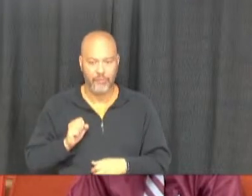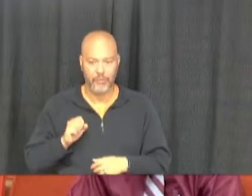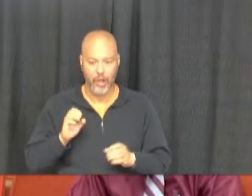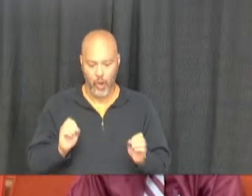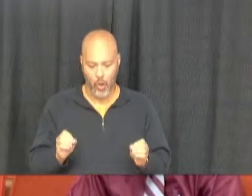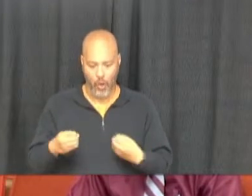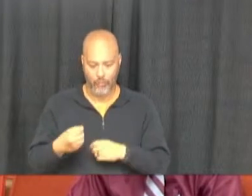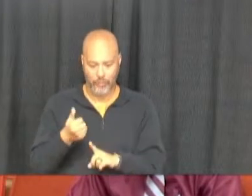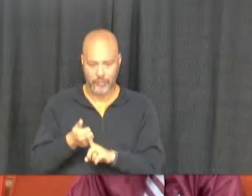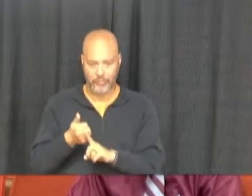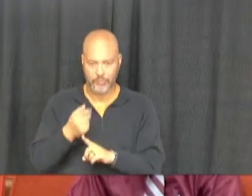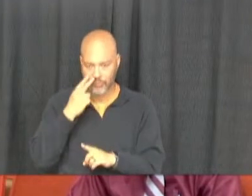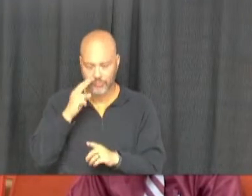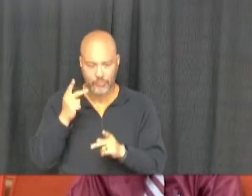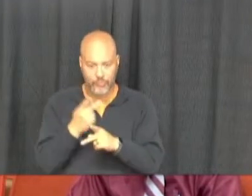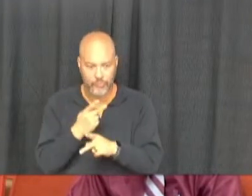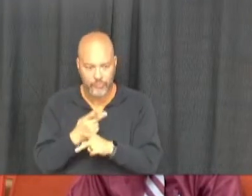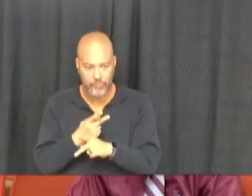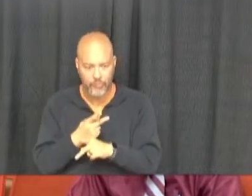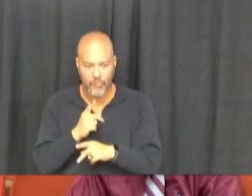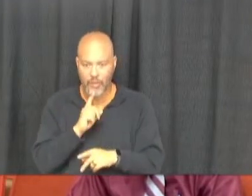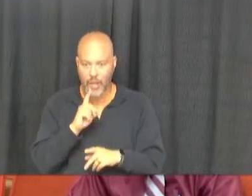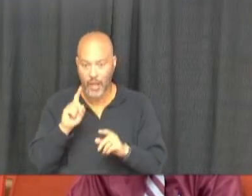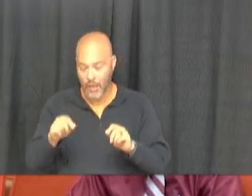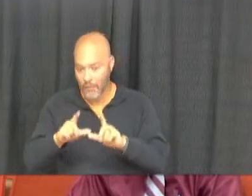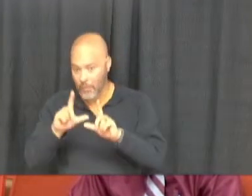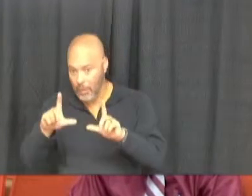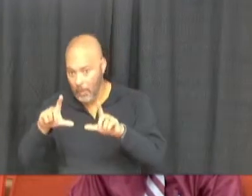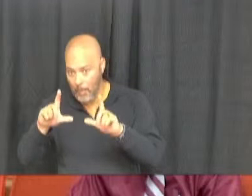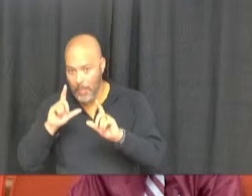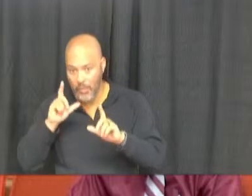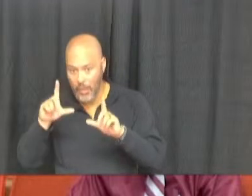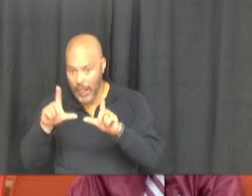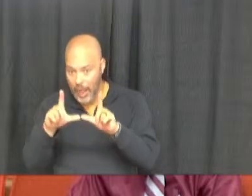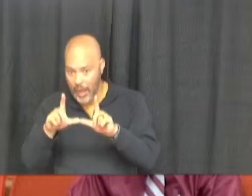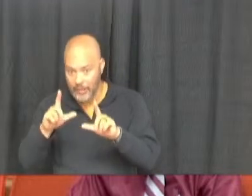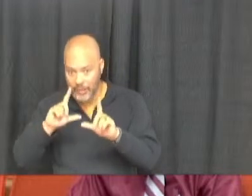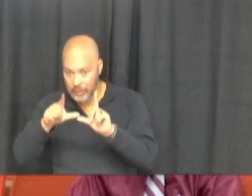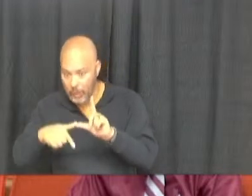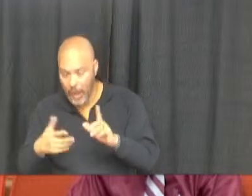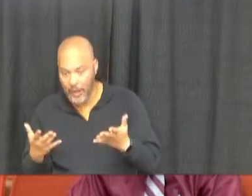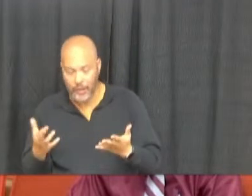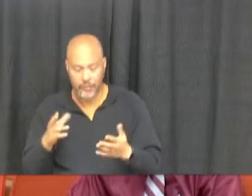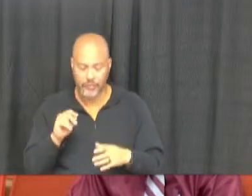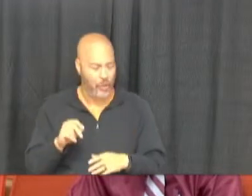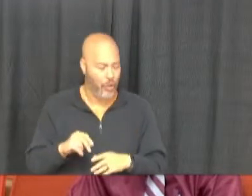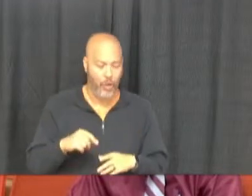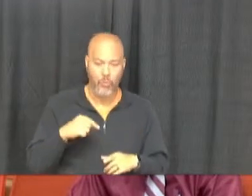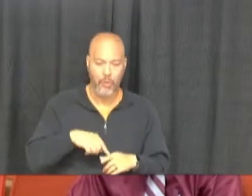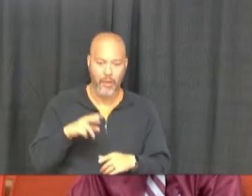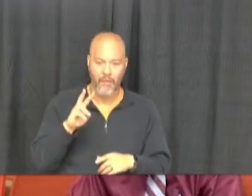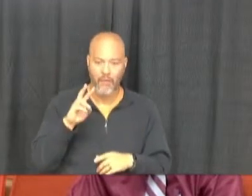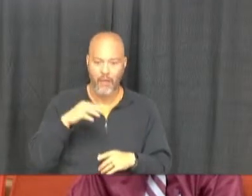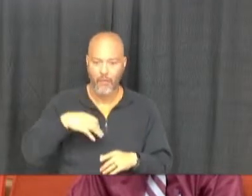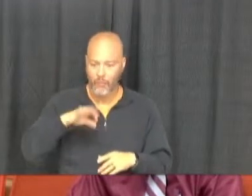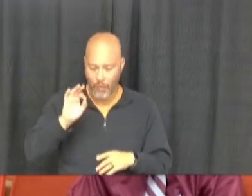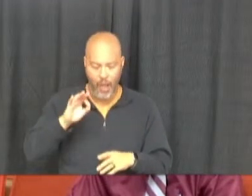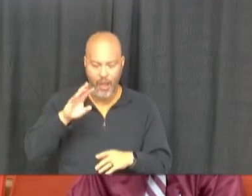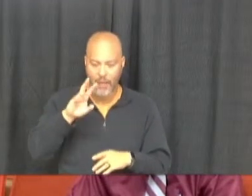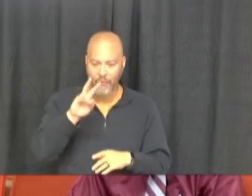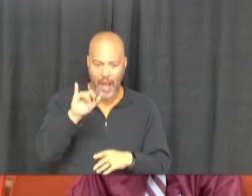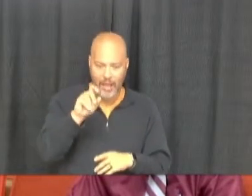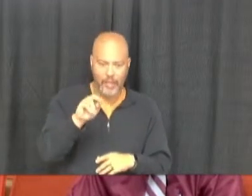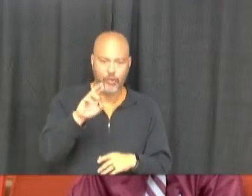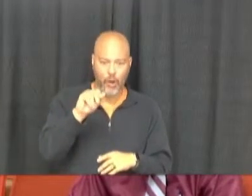to see if we can figure out if their plates are expired. This is specifically, like I say, violent crime, locate the missing, Amber